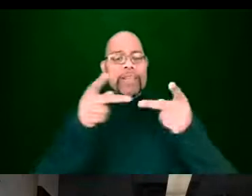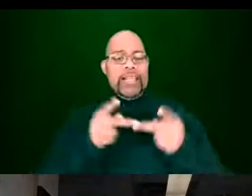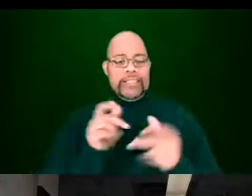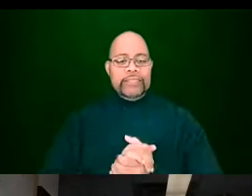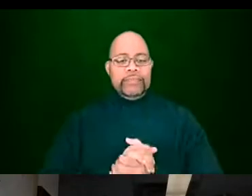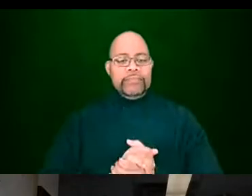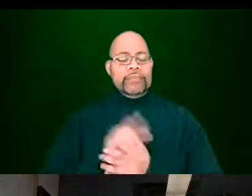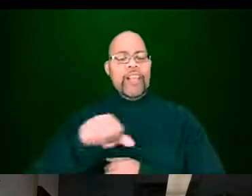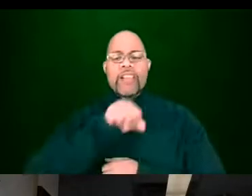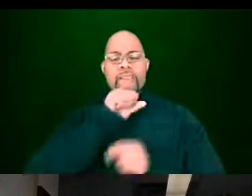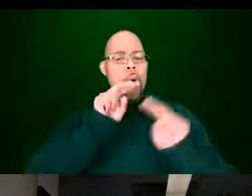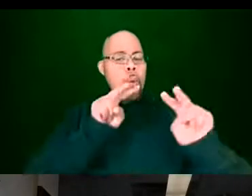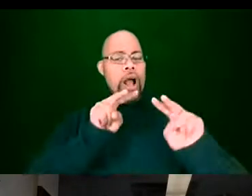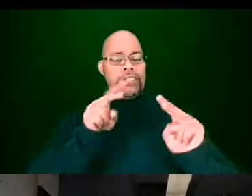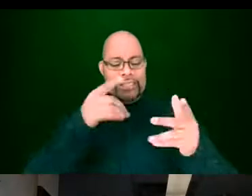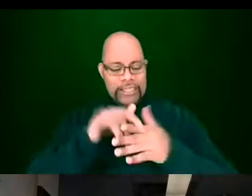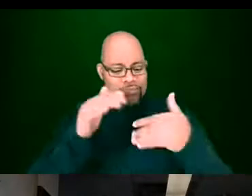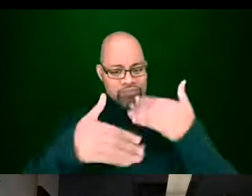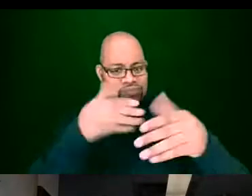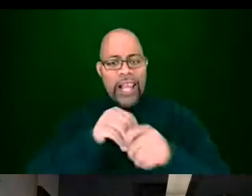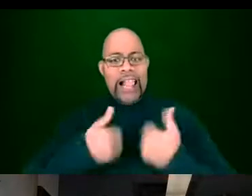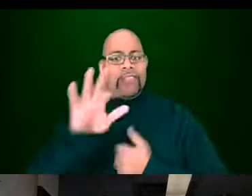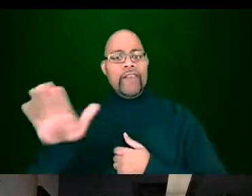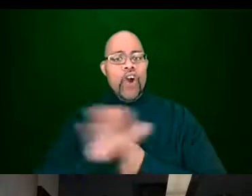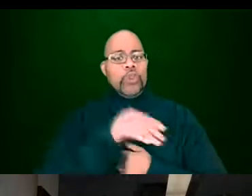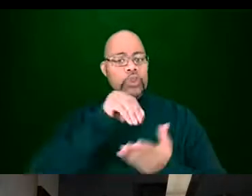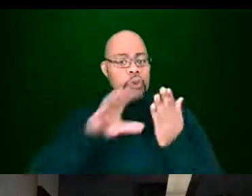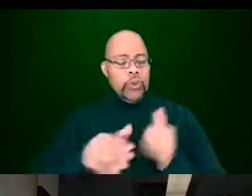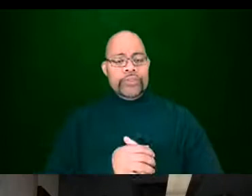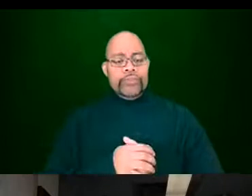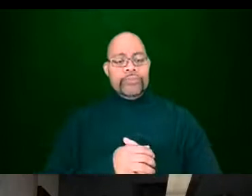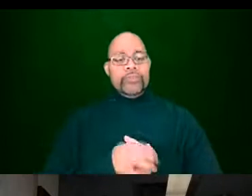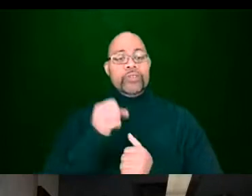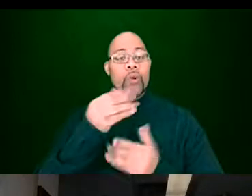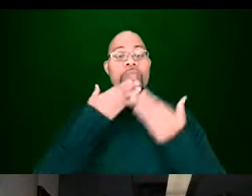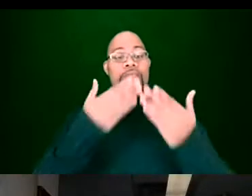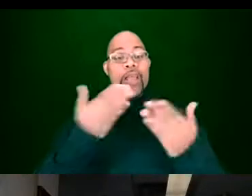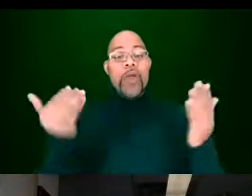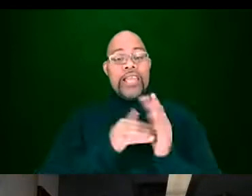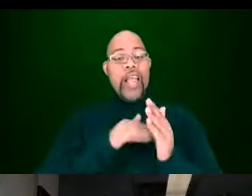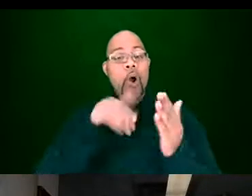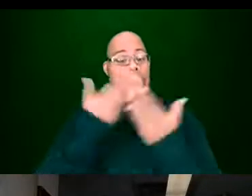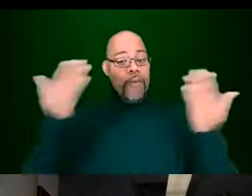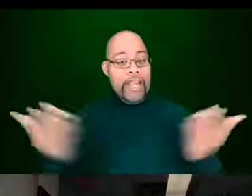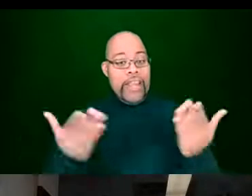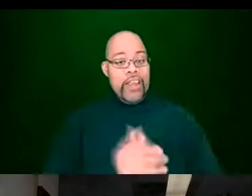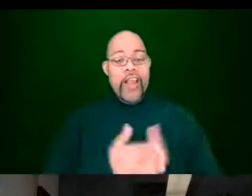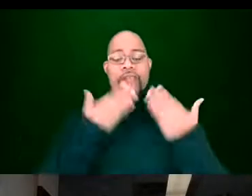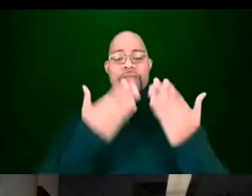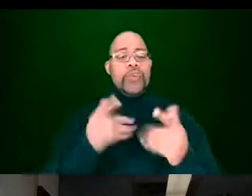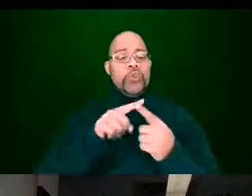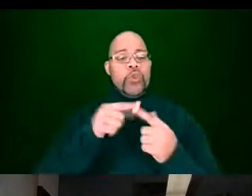She loves watching this play out in the lives of her students. So Thank you again all for being here, and thank you to